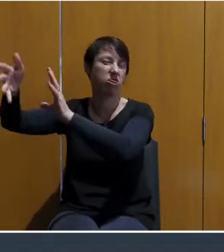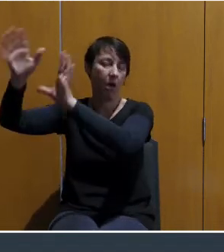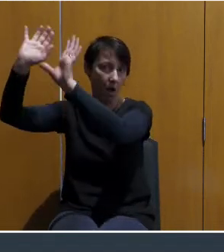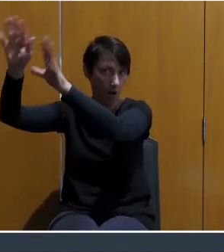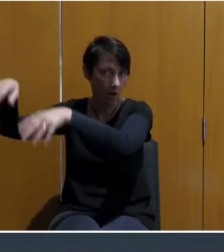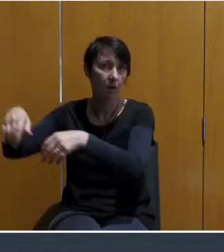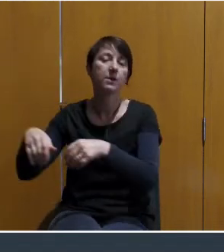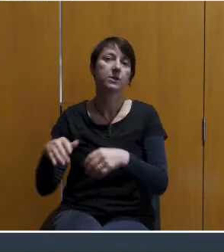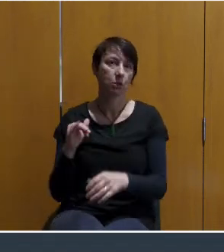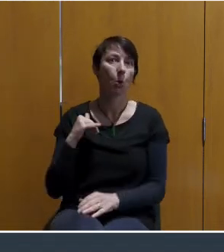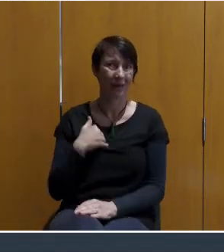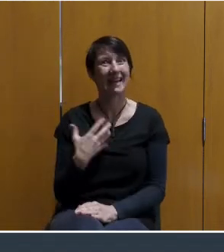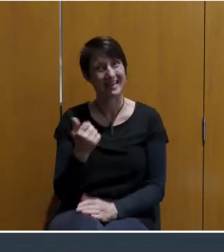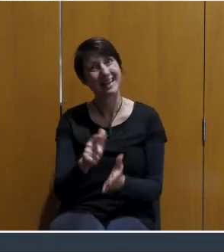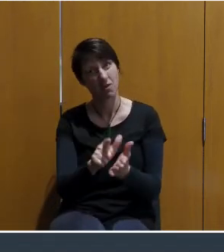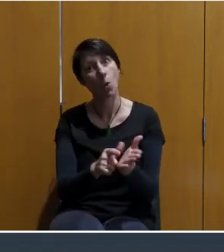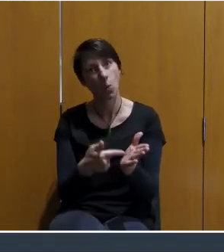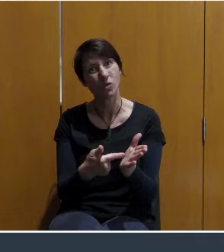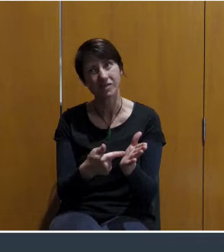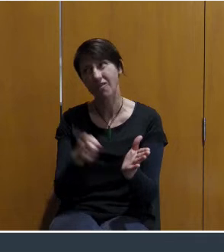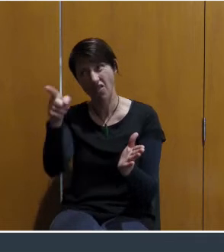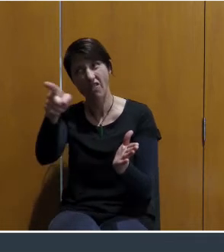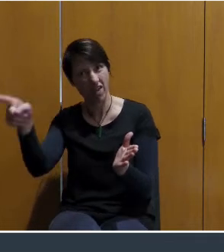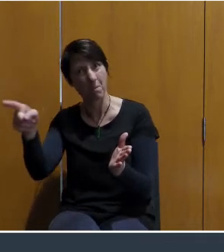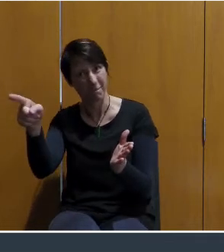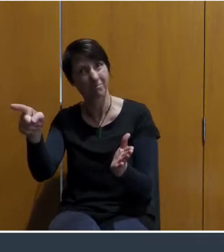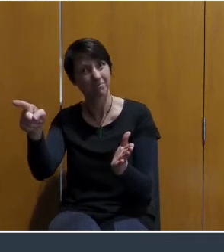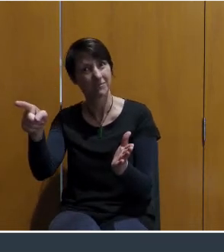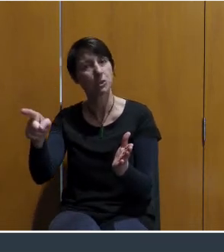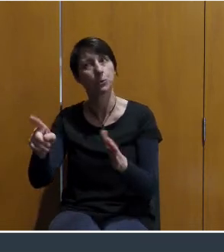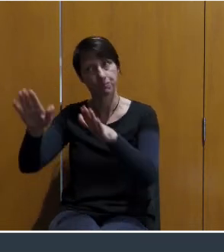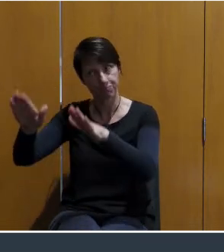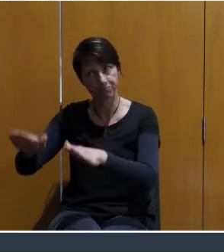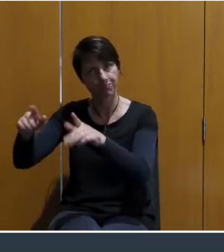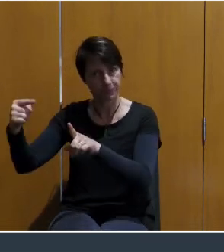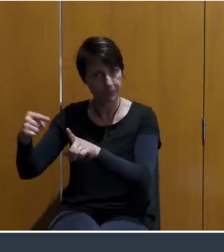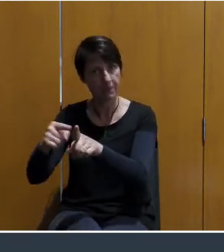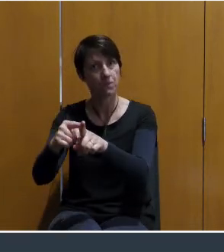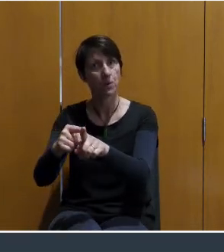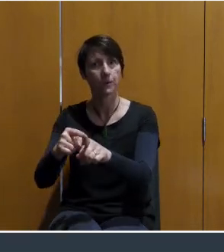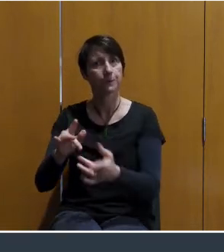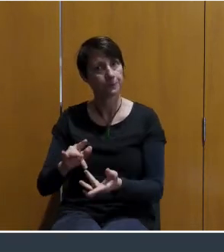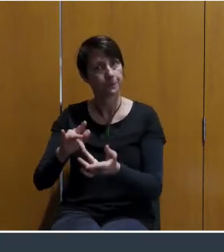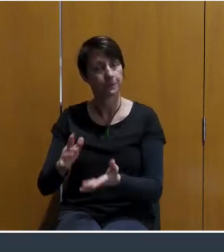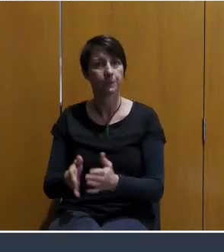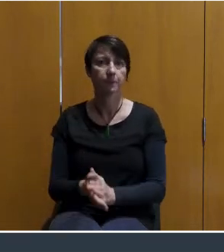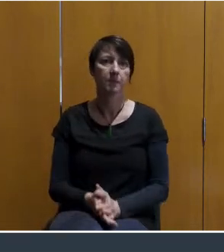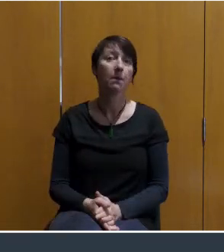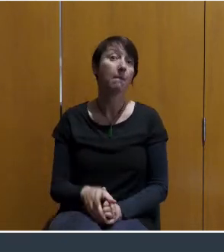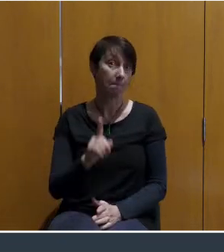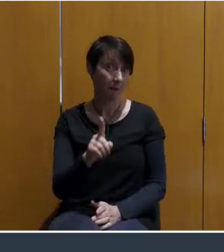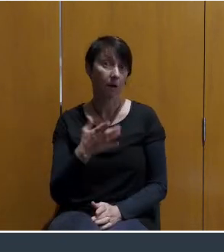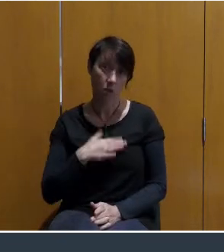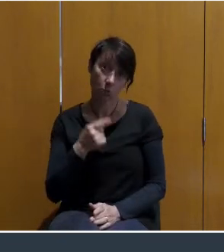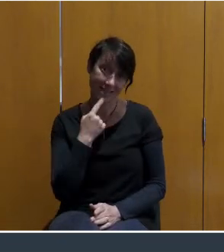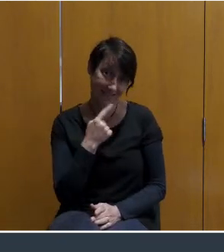laws placed on them. That's the nature of laws, right? So just your view on the fact that the proposed bylaws are supported by the dog